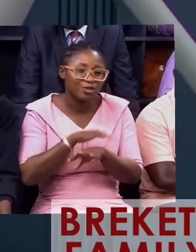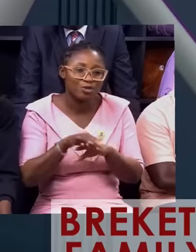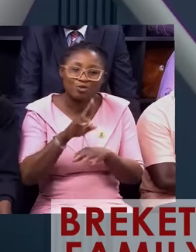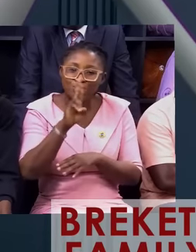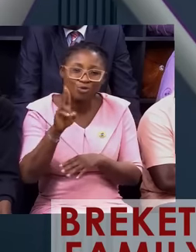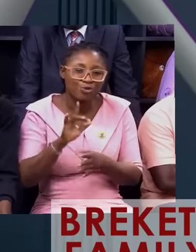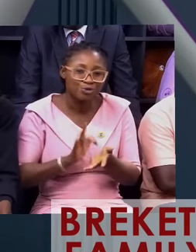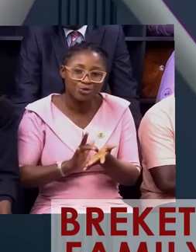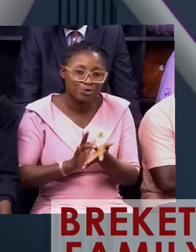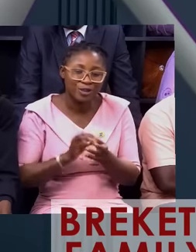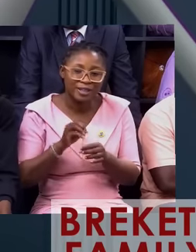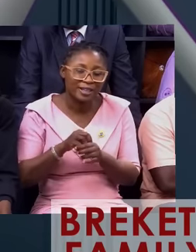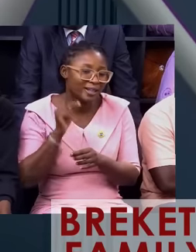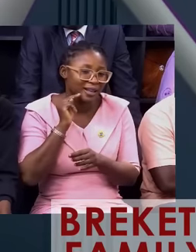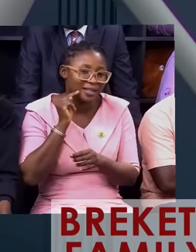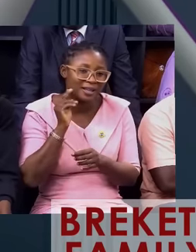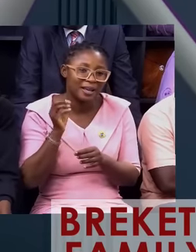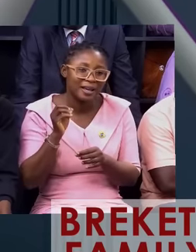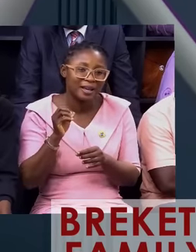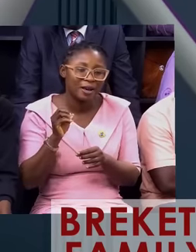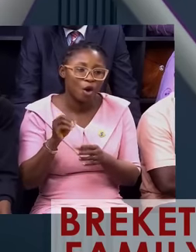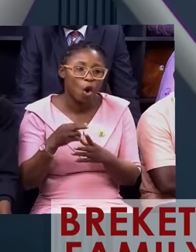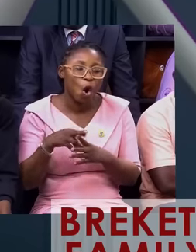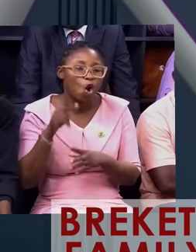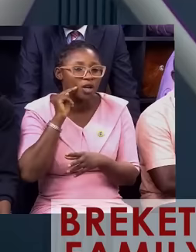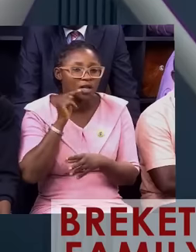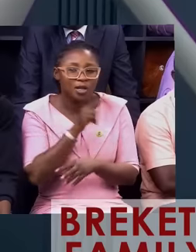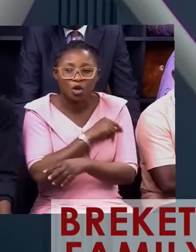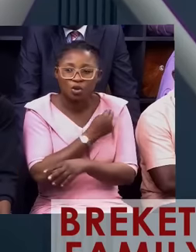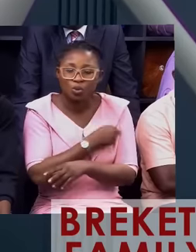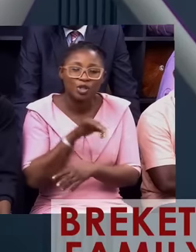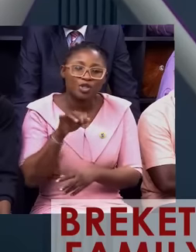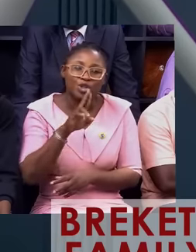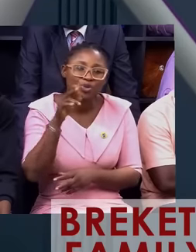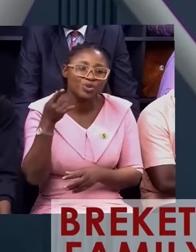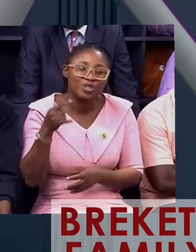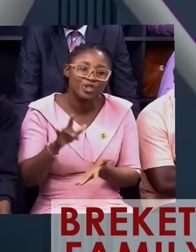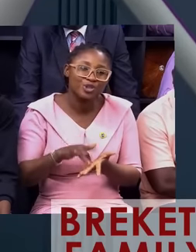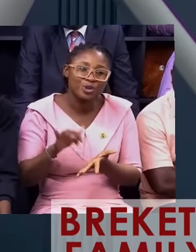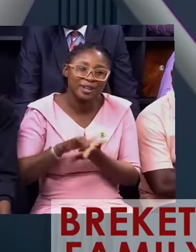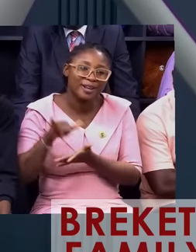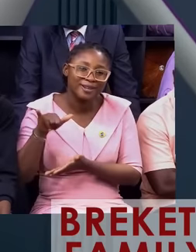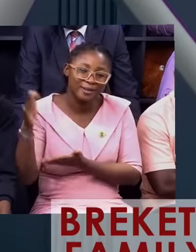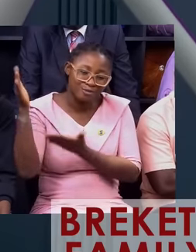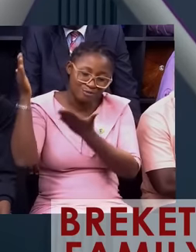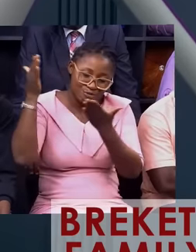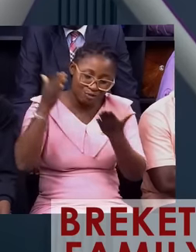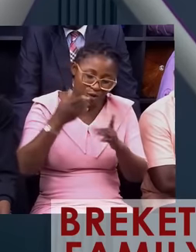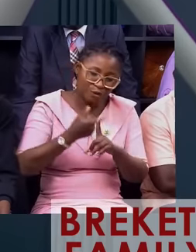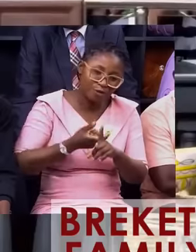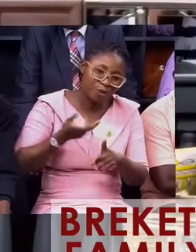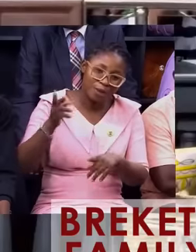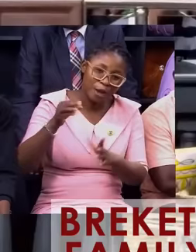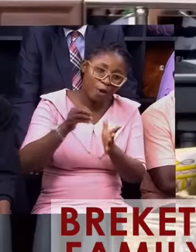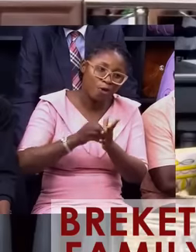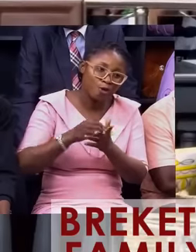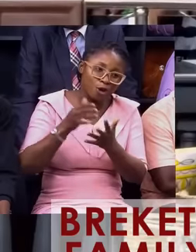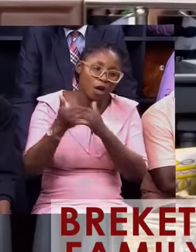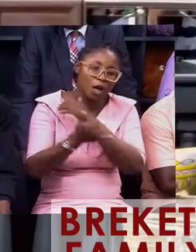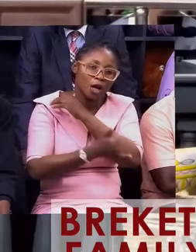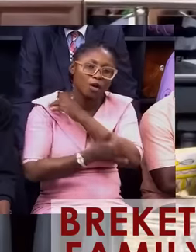use drugs in Niger or Nigerian hospitals they use the drugs that they brought all the way from their own